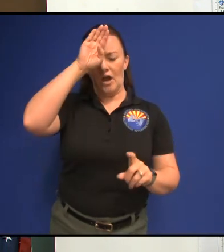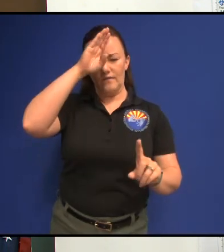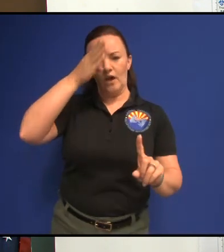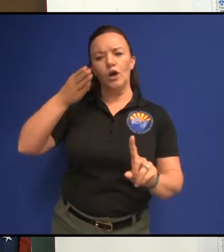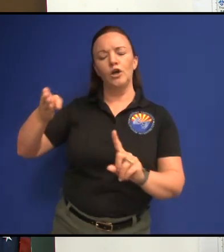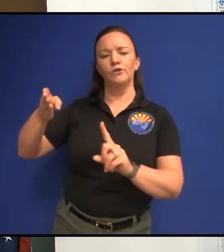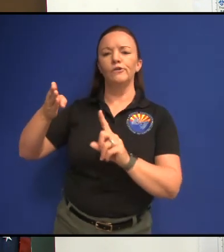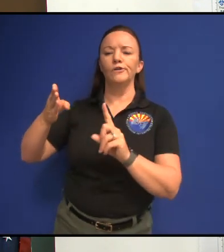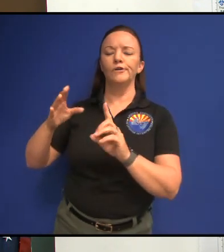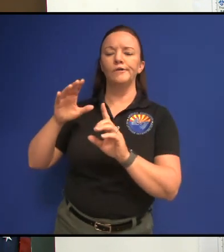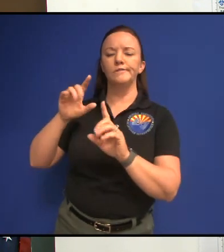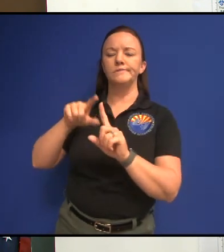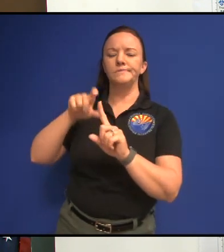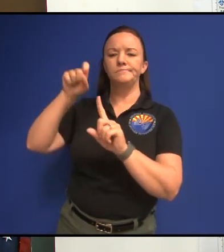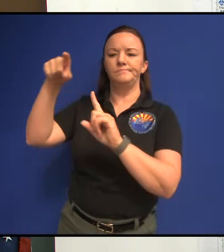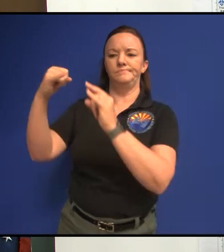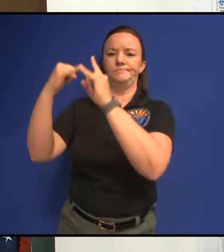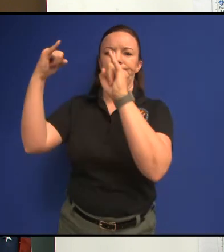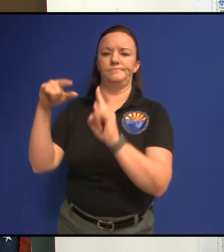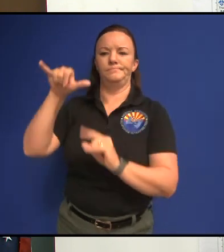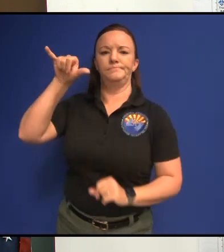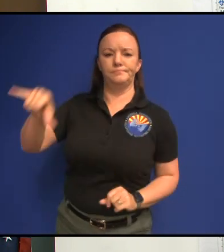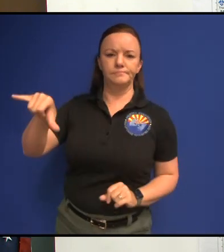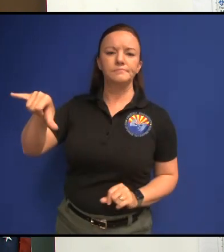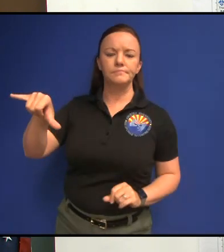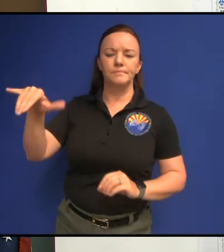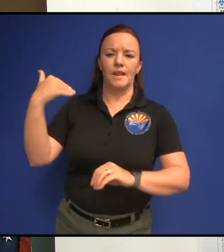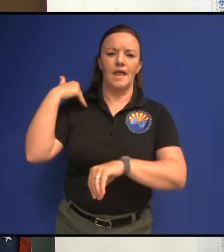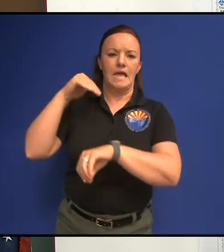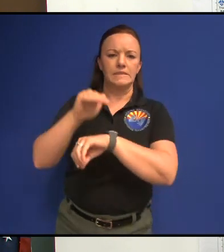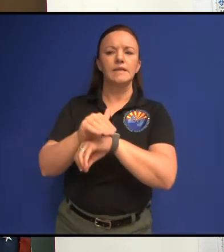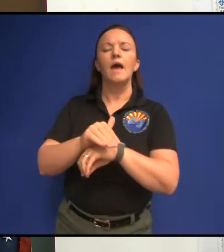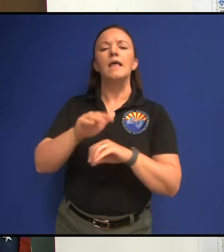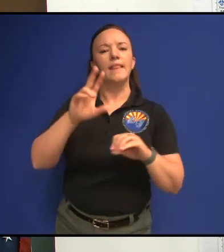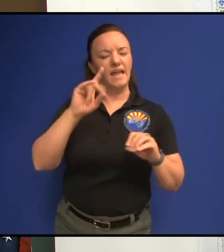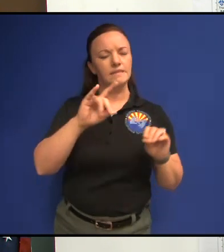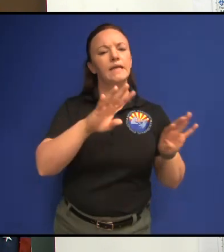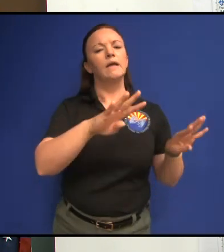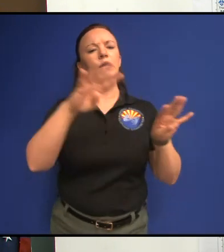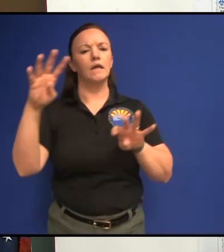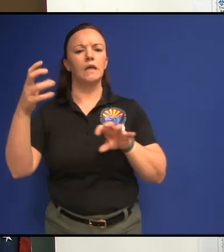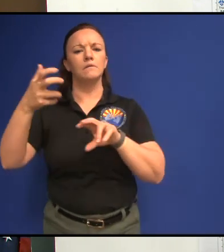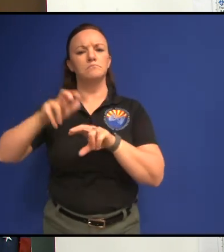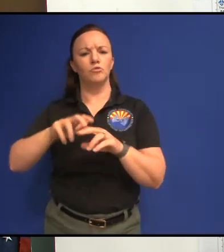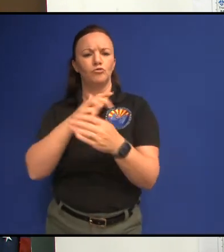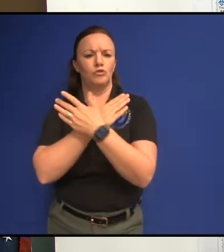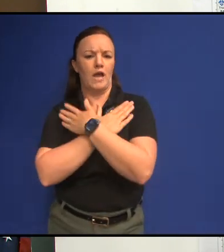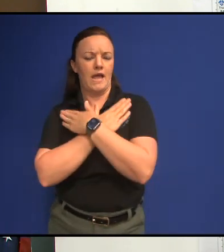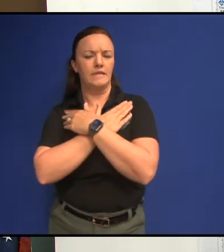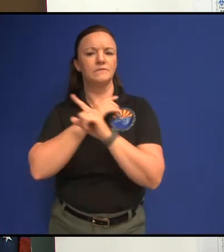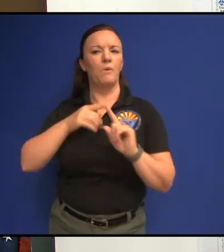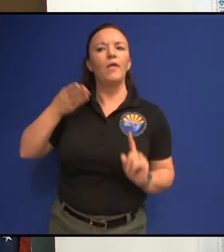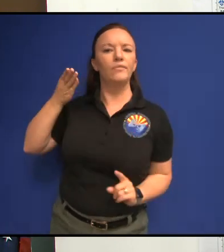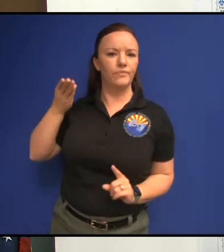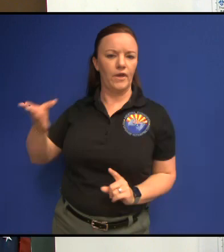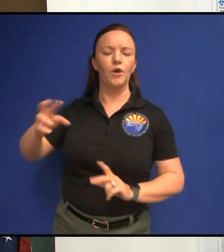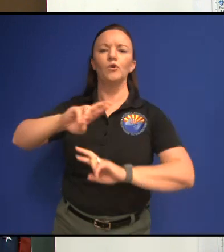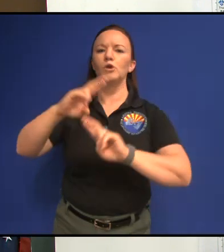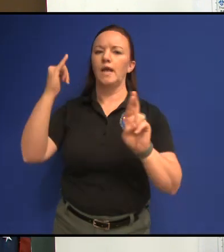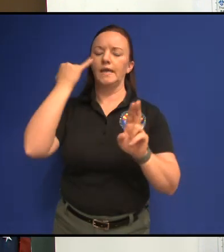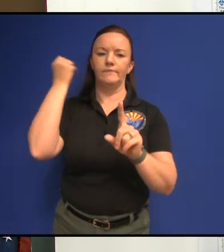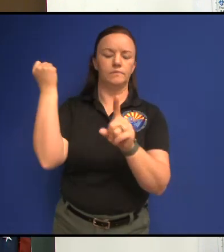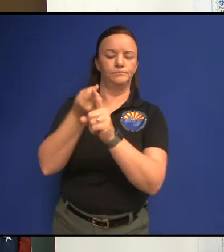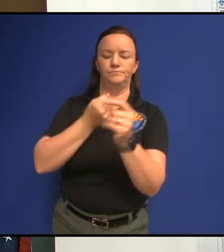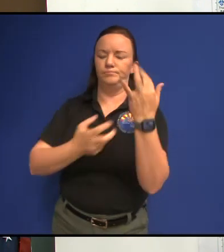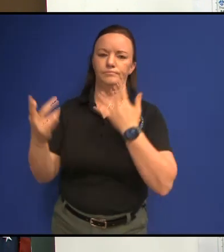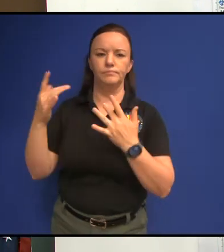They came off the line and rested, but we kept a couple crews up there last night just to be there in case something happened. We